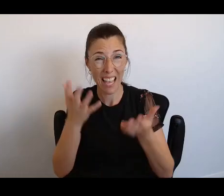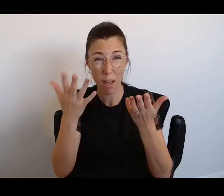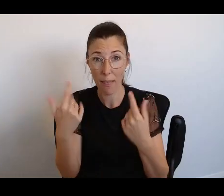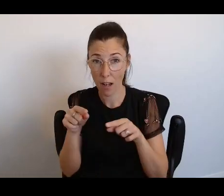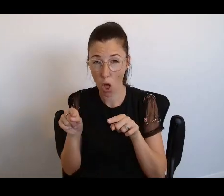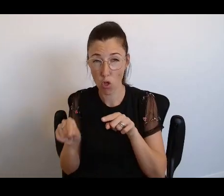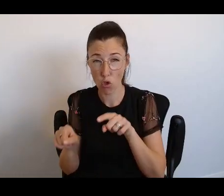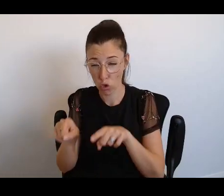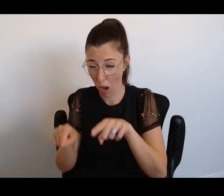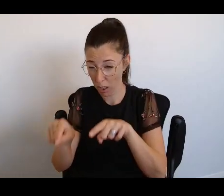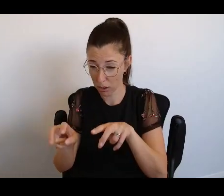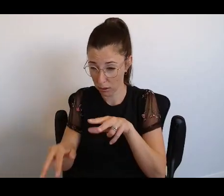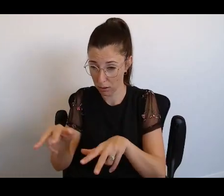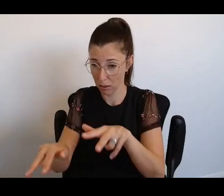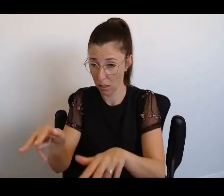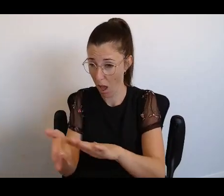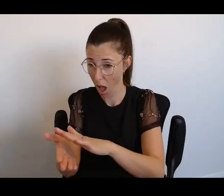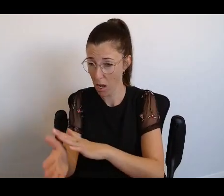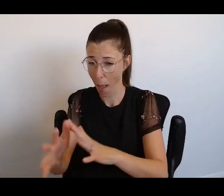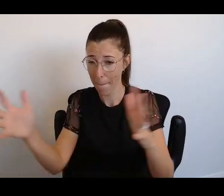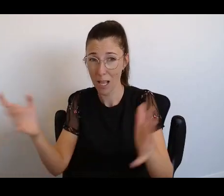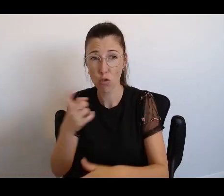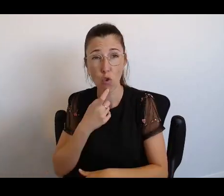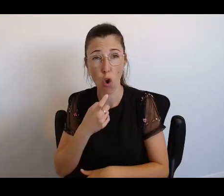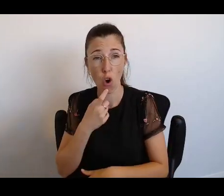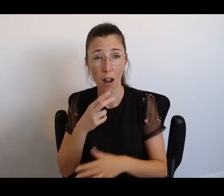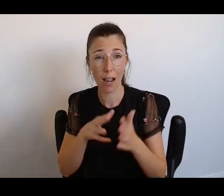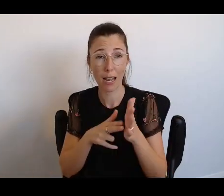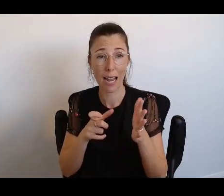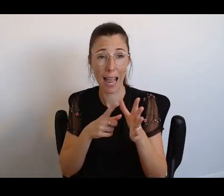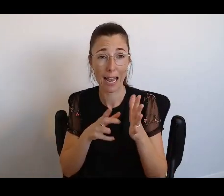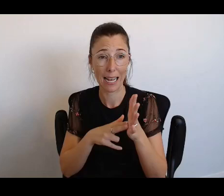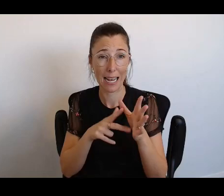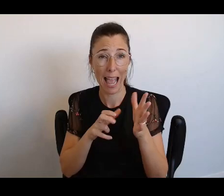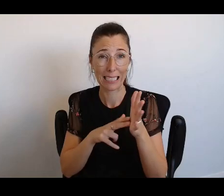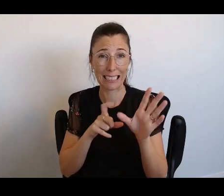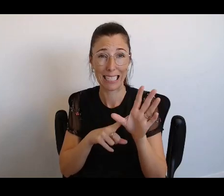a large rock. Nancy threw a crowbar that just zoomed past my face.